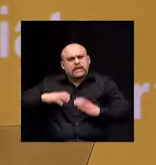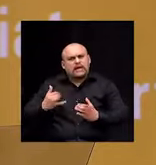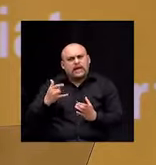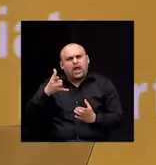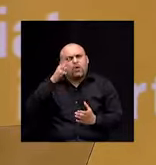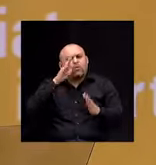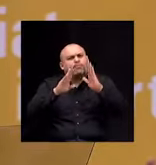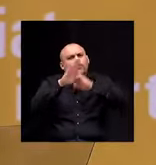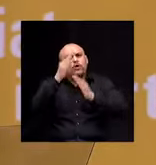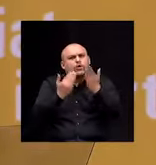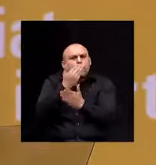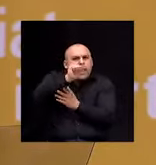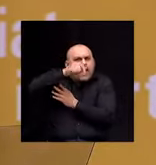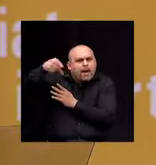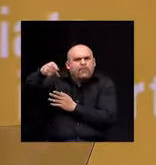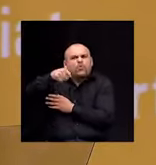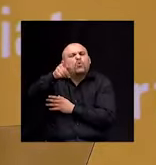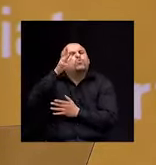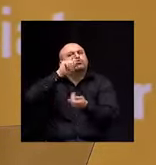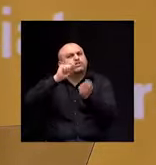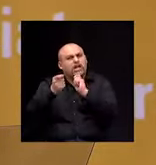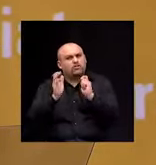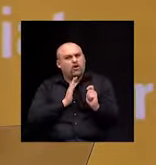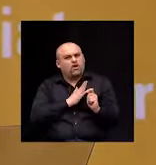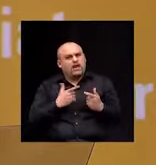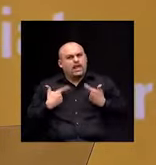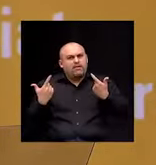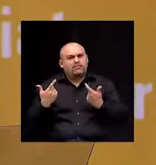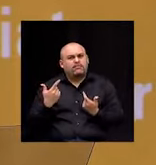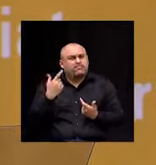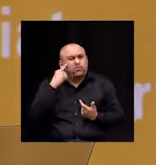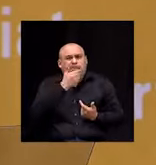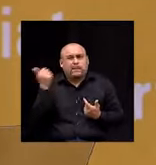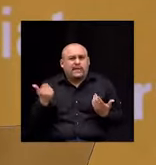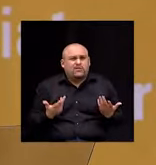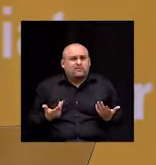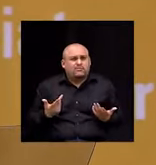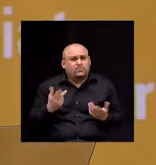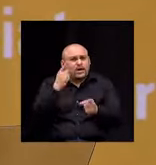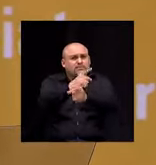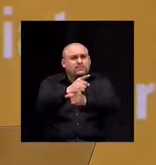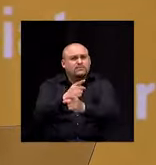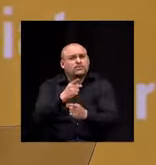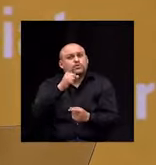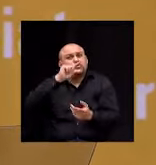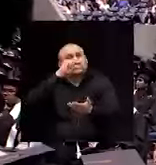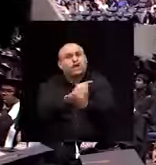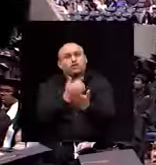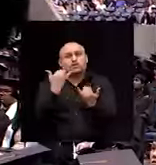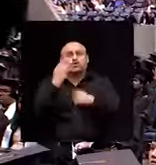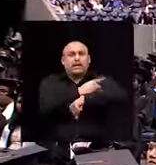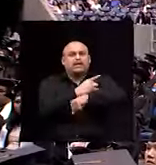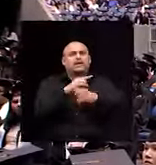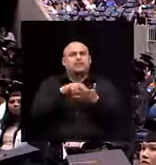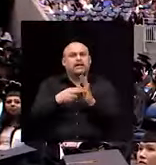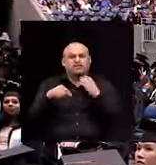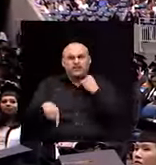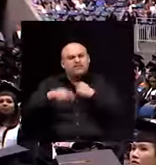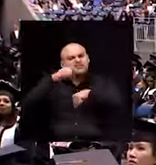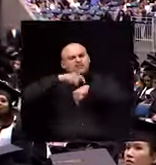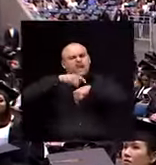app, and you're going to change our lives for the better, right? So you're graduating today, which marks the